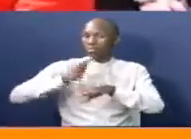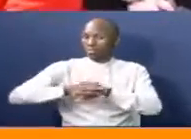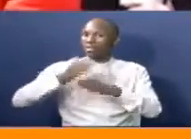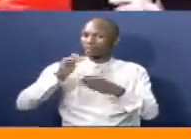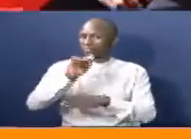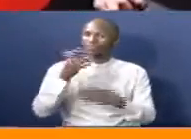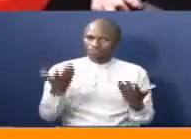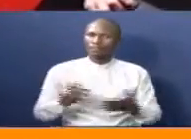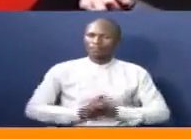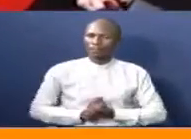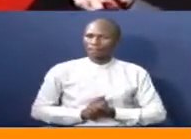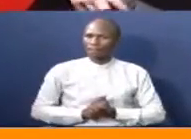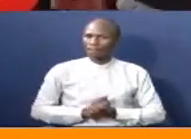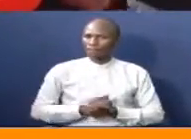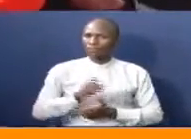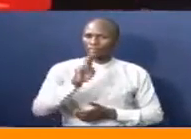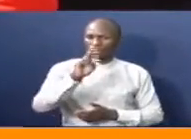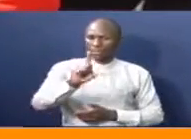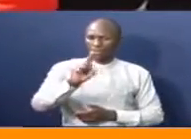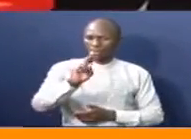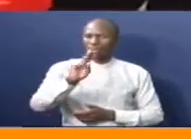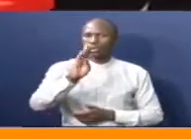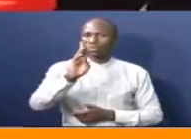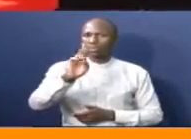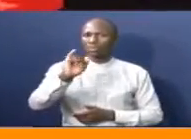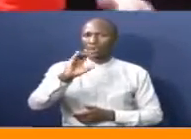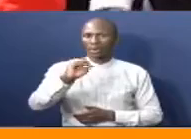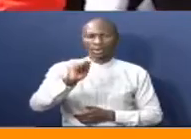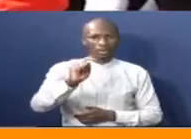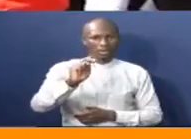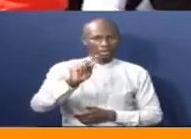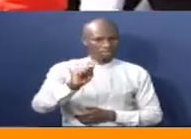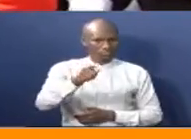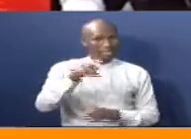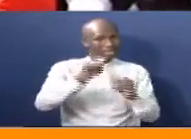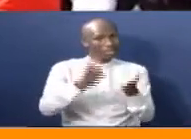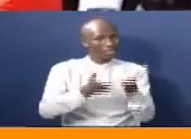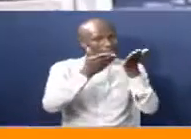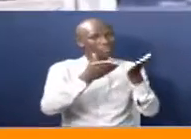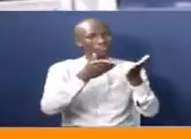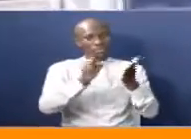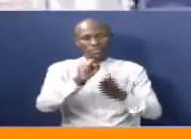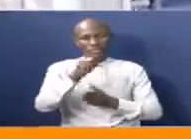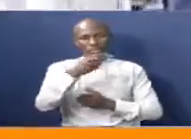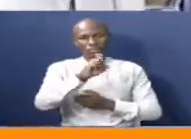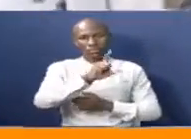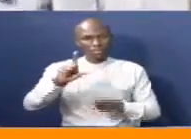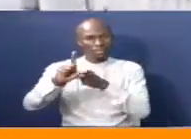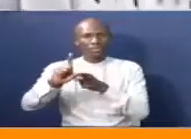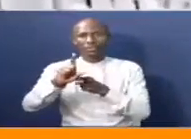Stephen. So lubricants are also part of the promotion. Shell Helix, Shell